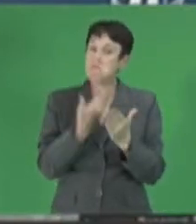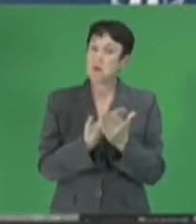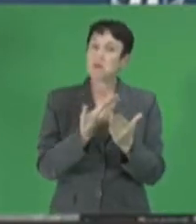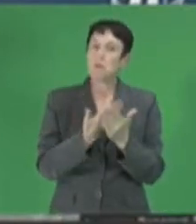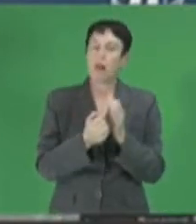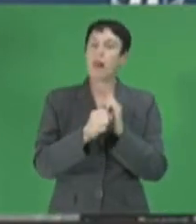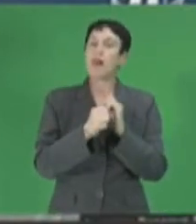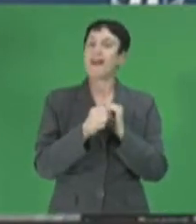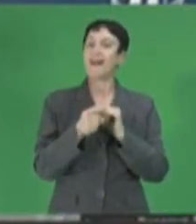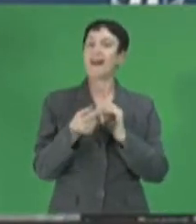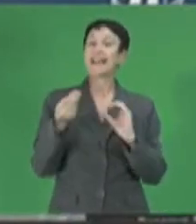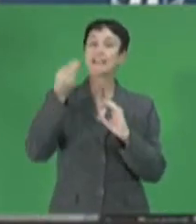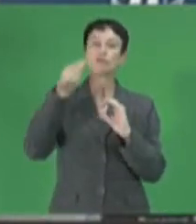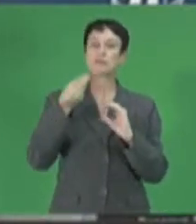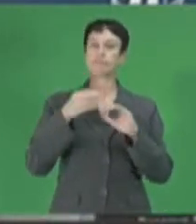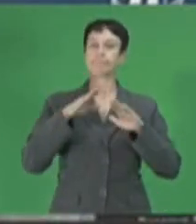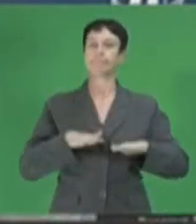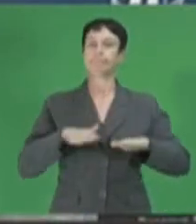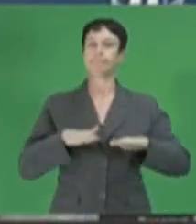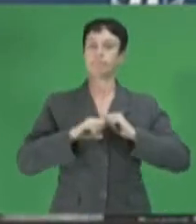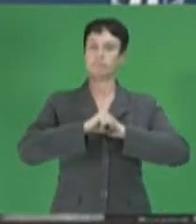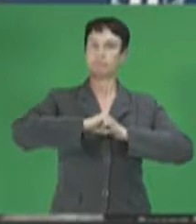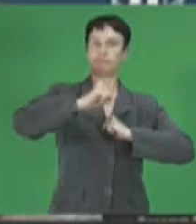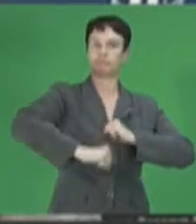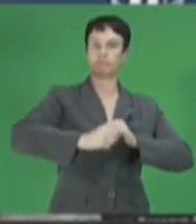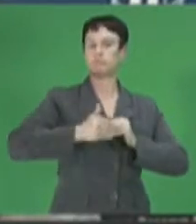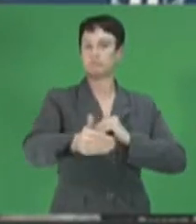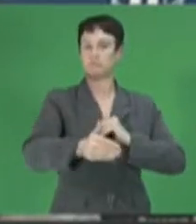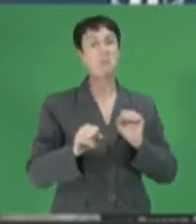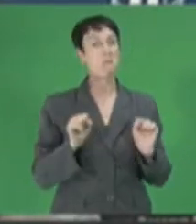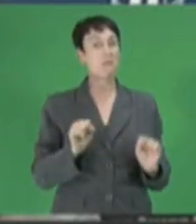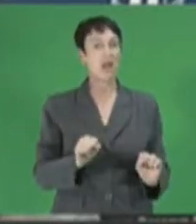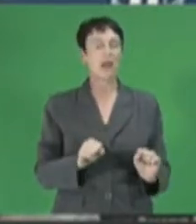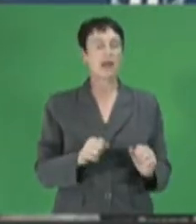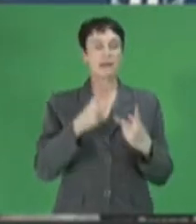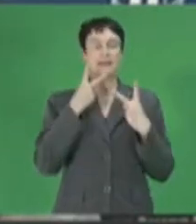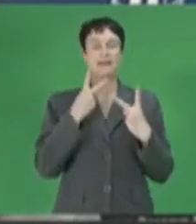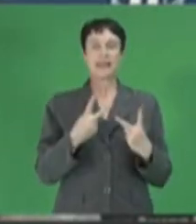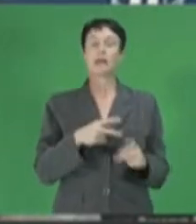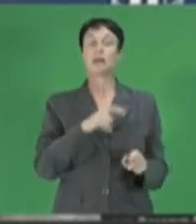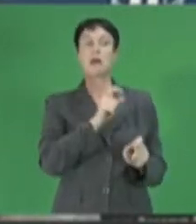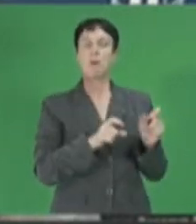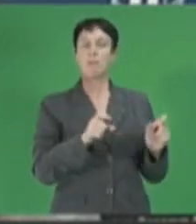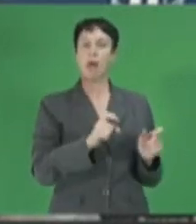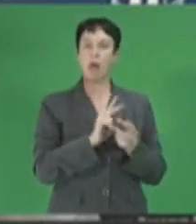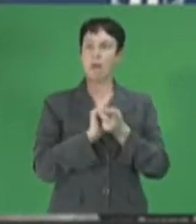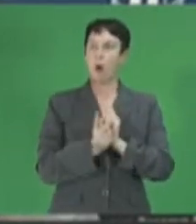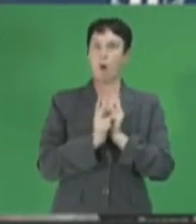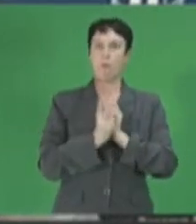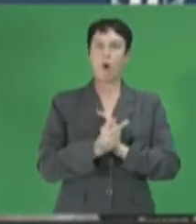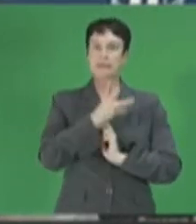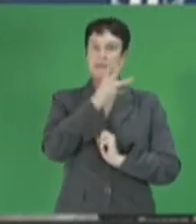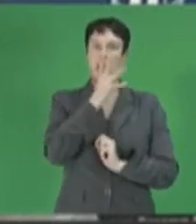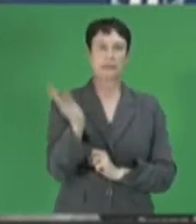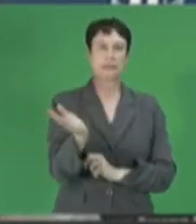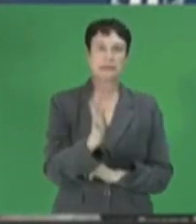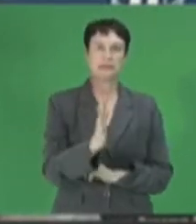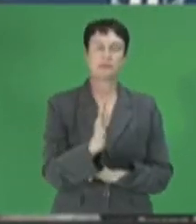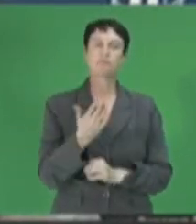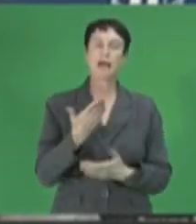longer and can be realized by achieving a stable public debt level, increasing the supply of